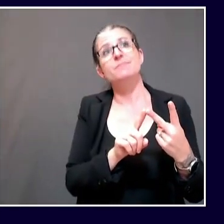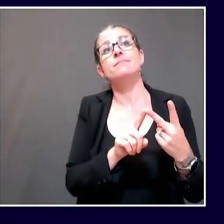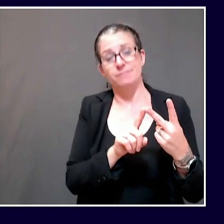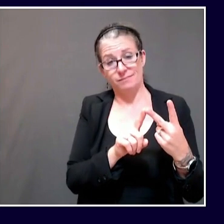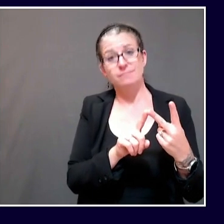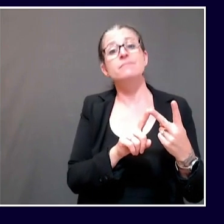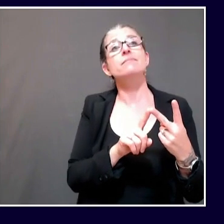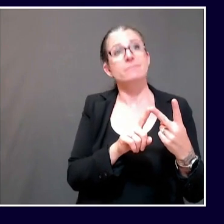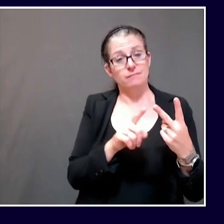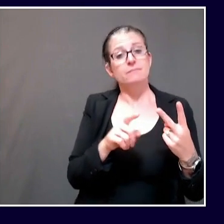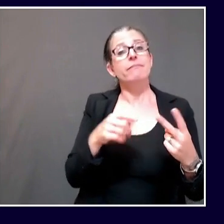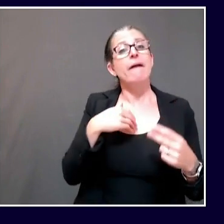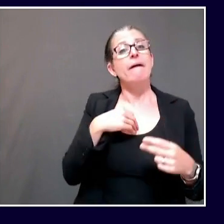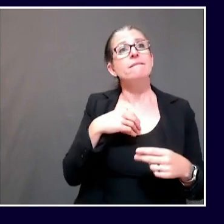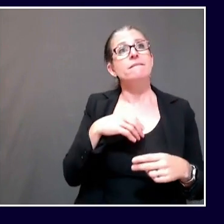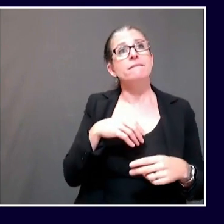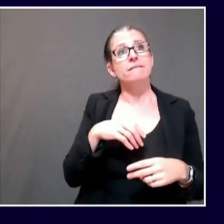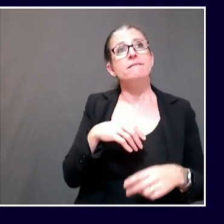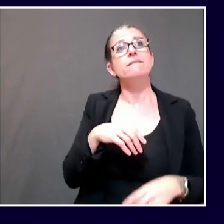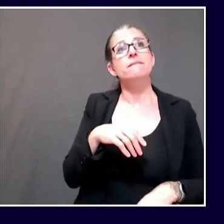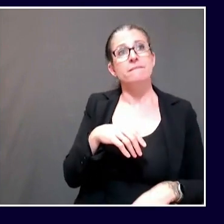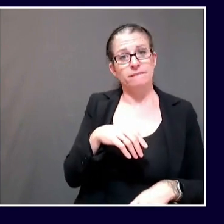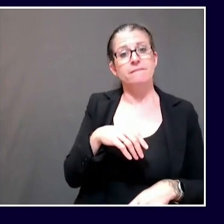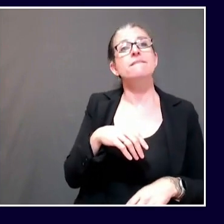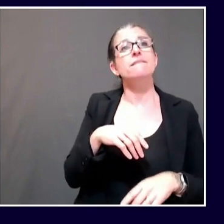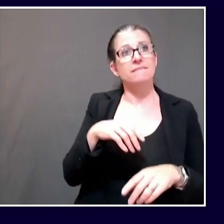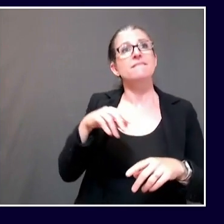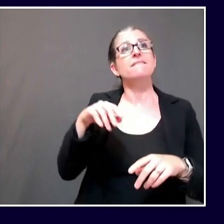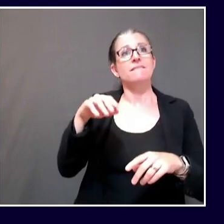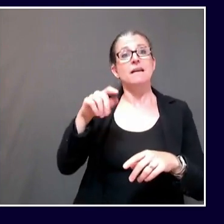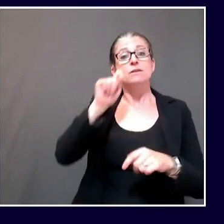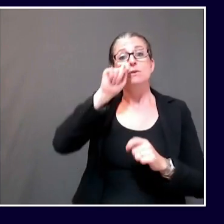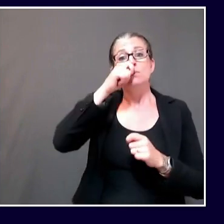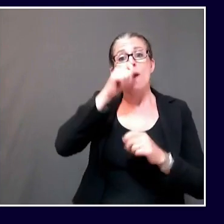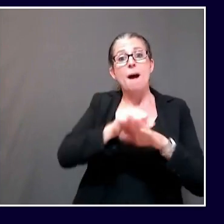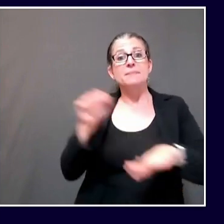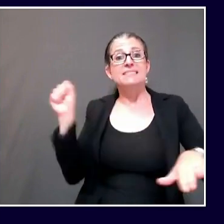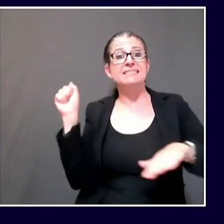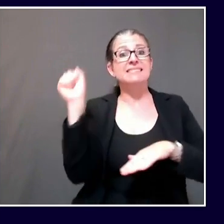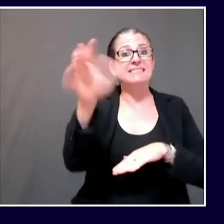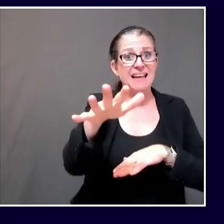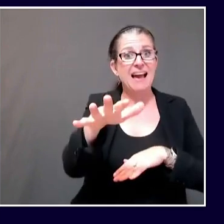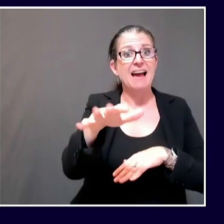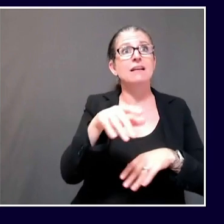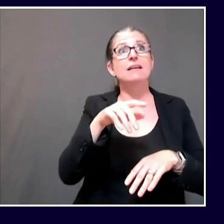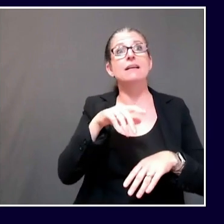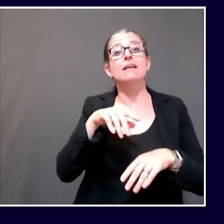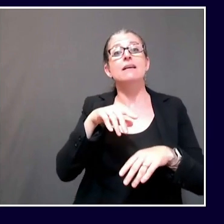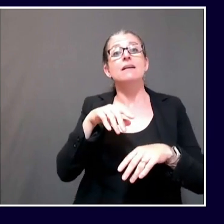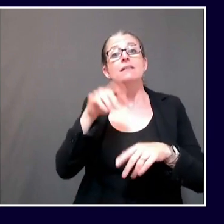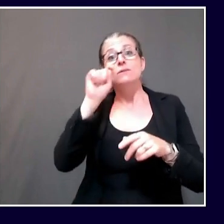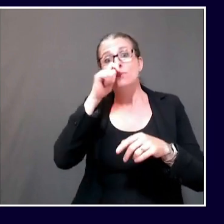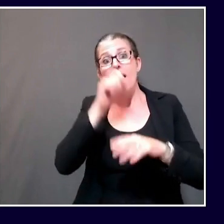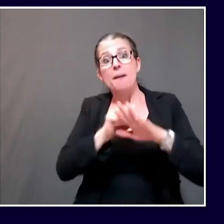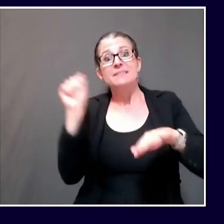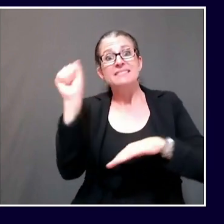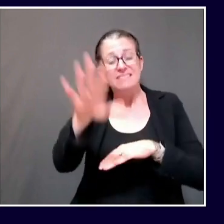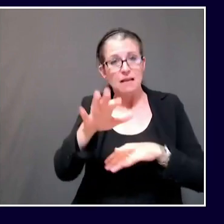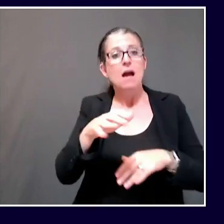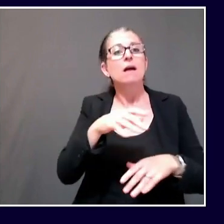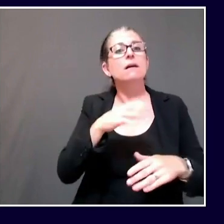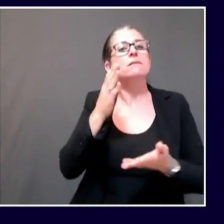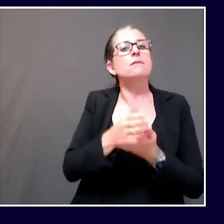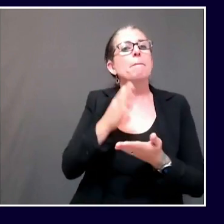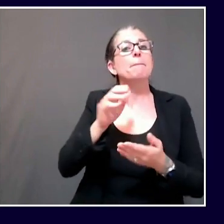end on August 31st to October 31st. This support means that these collection sites can